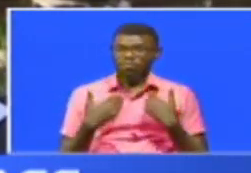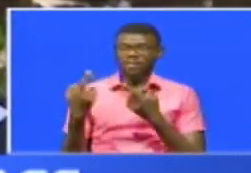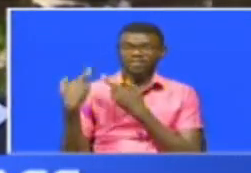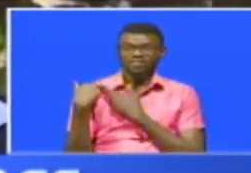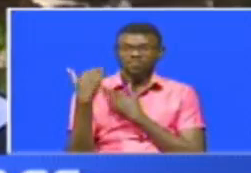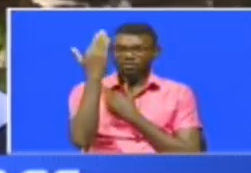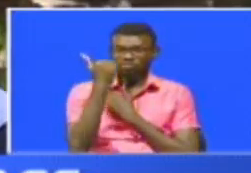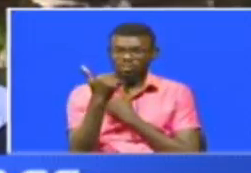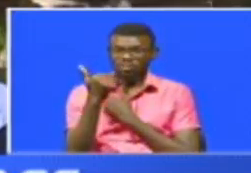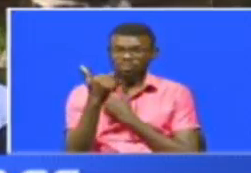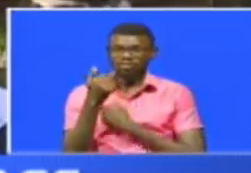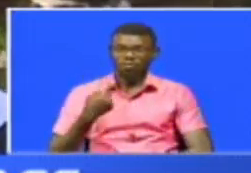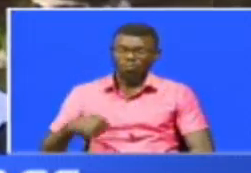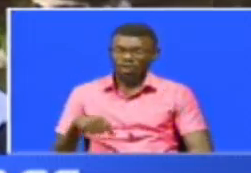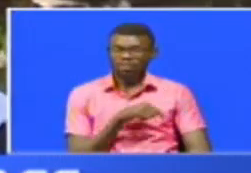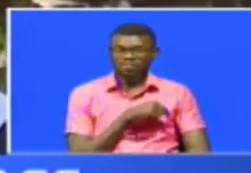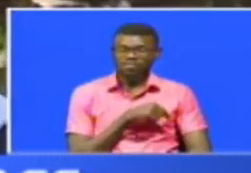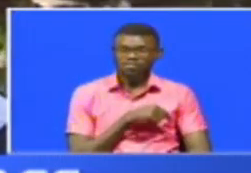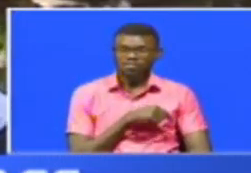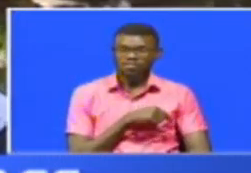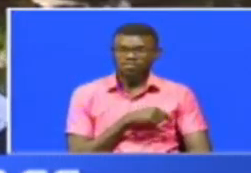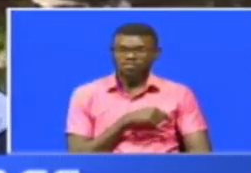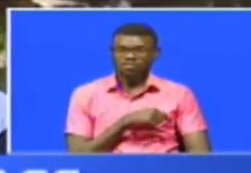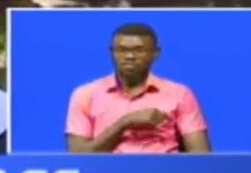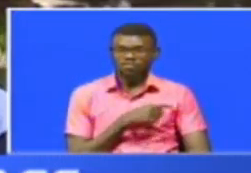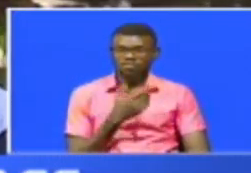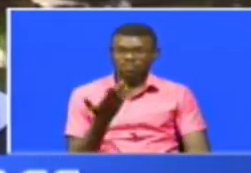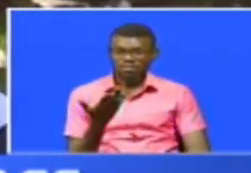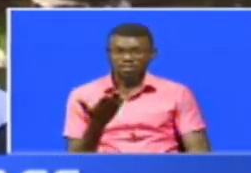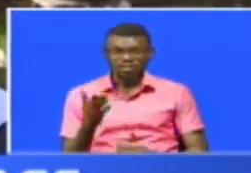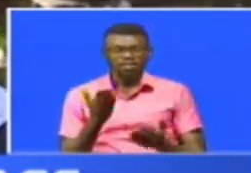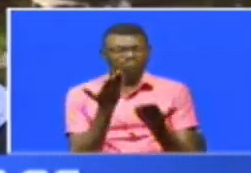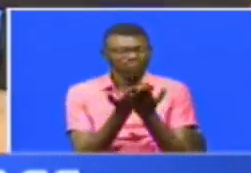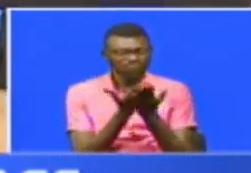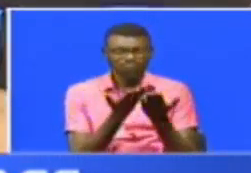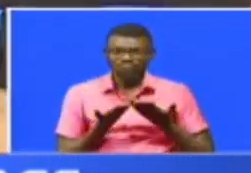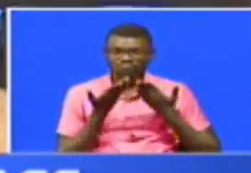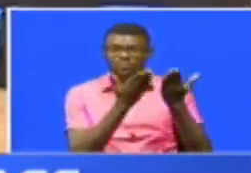we have already nini forwarded our views through the MP.